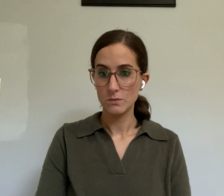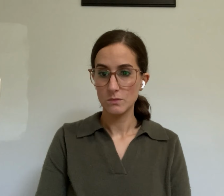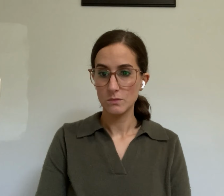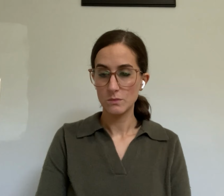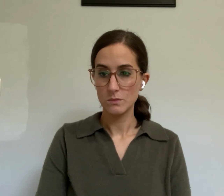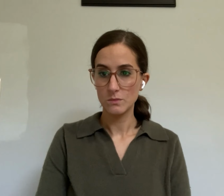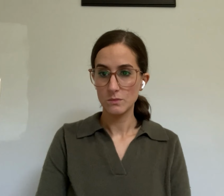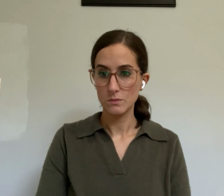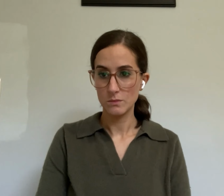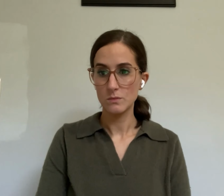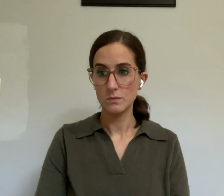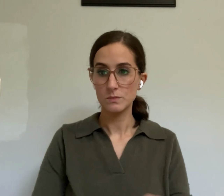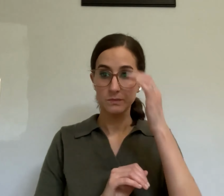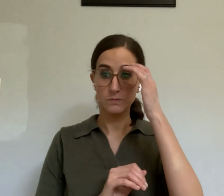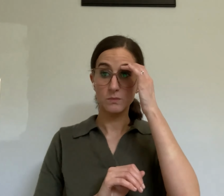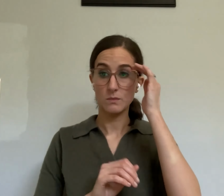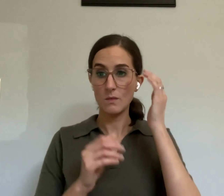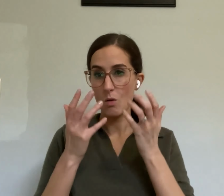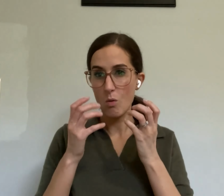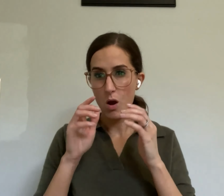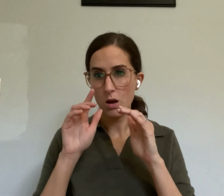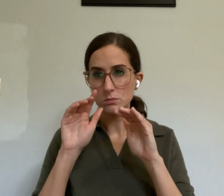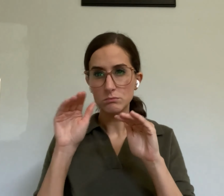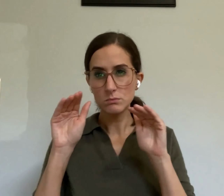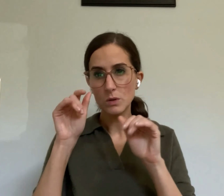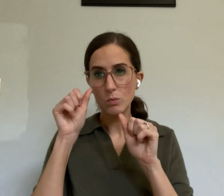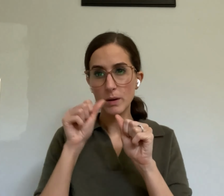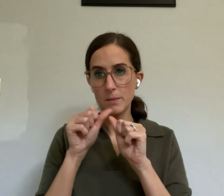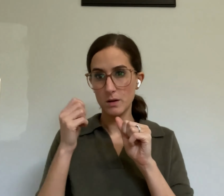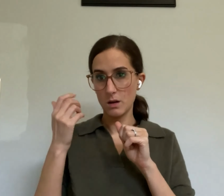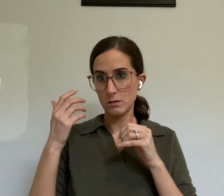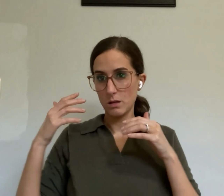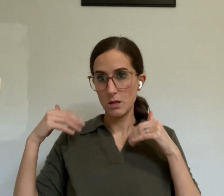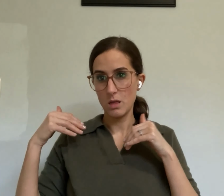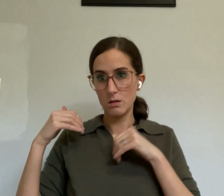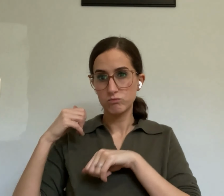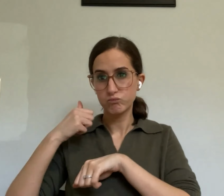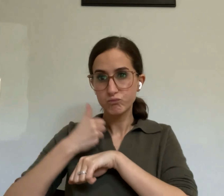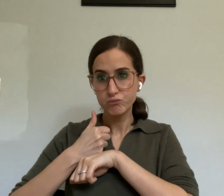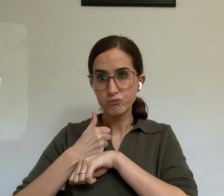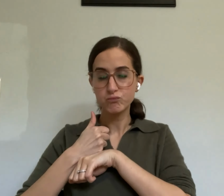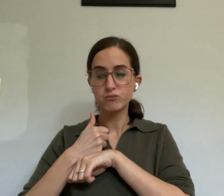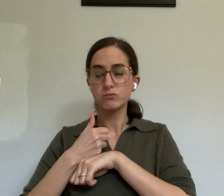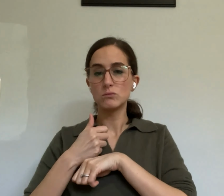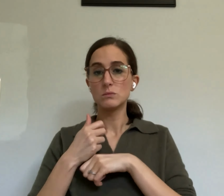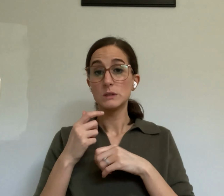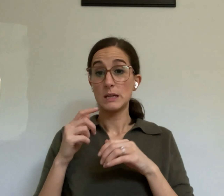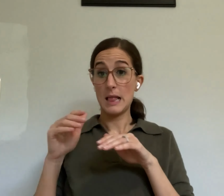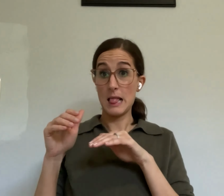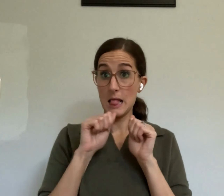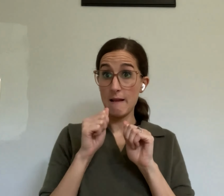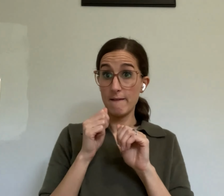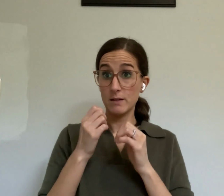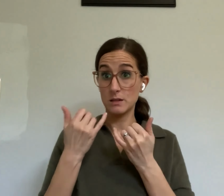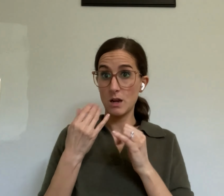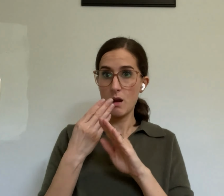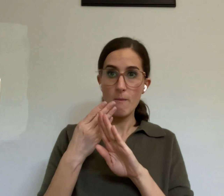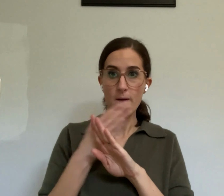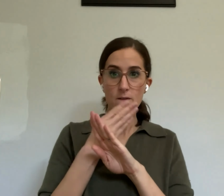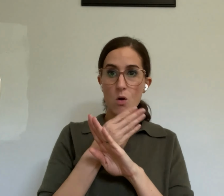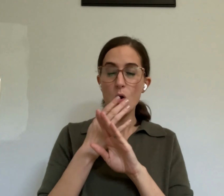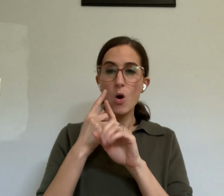Because as a reminder, or maybe we didn't establish this, before we leave today, the hope is that we'll have a lot of